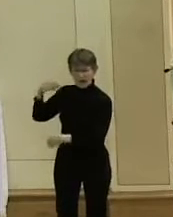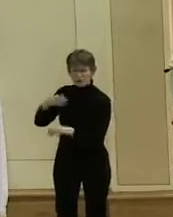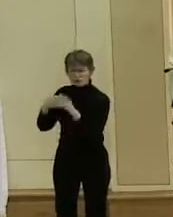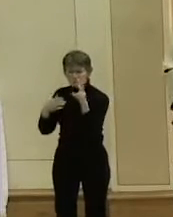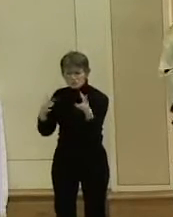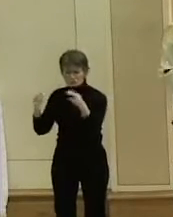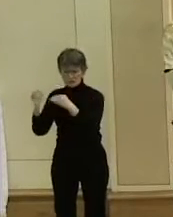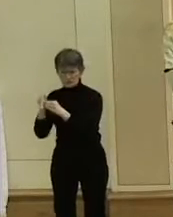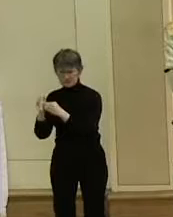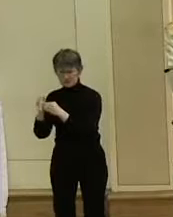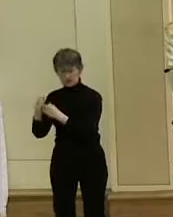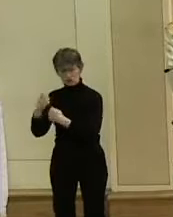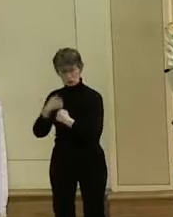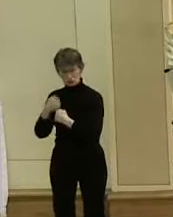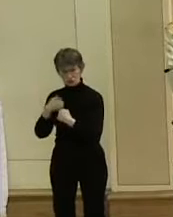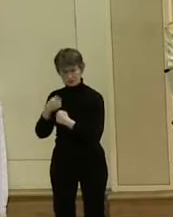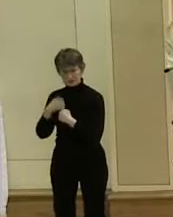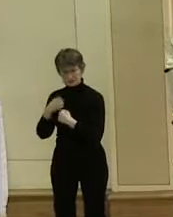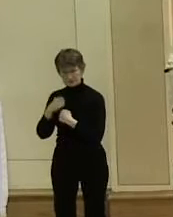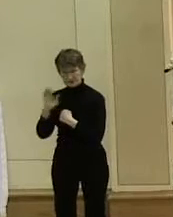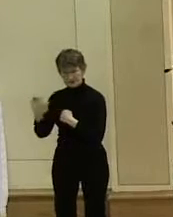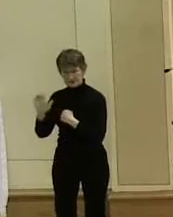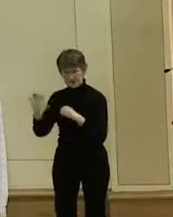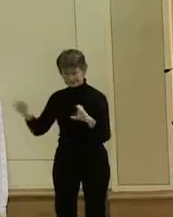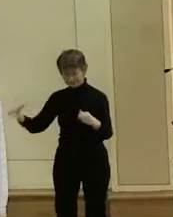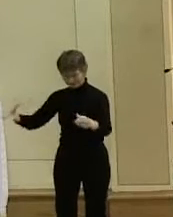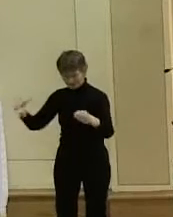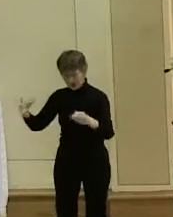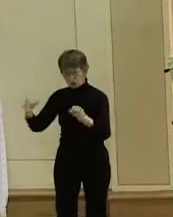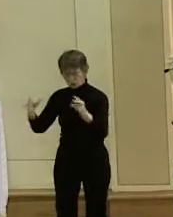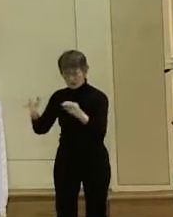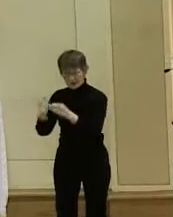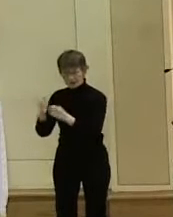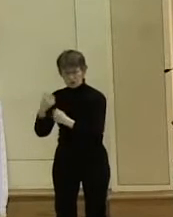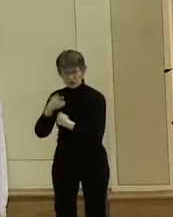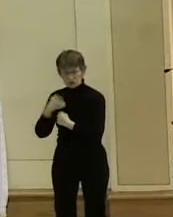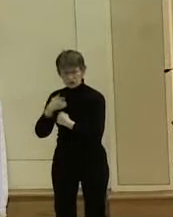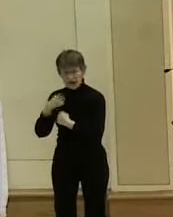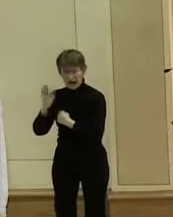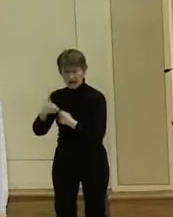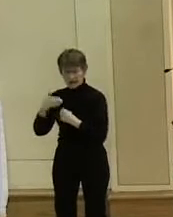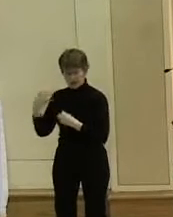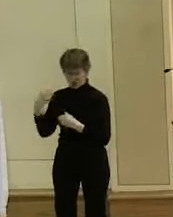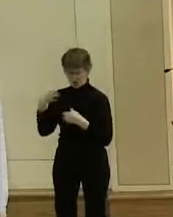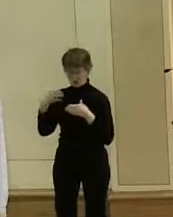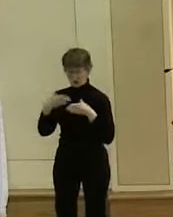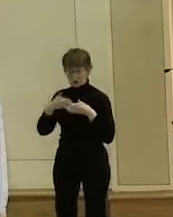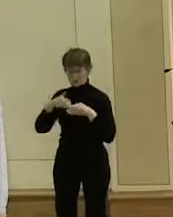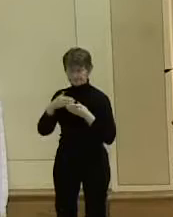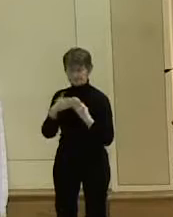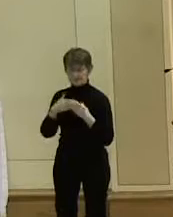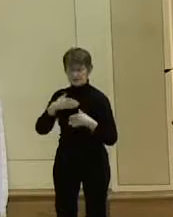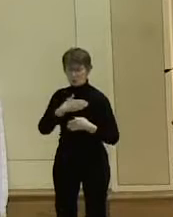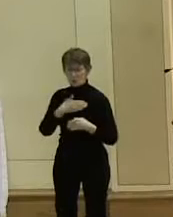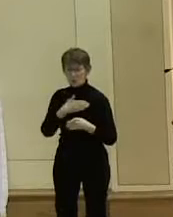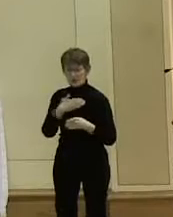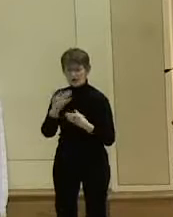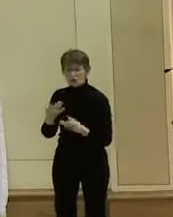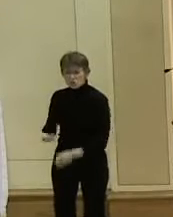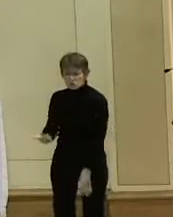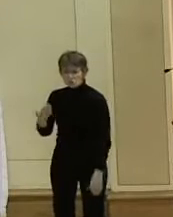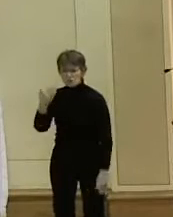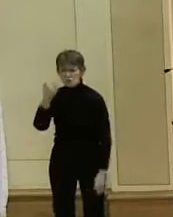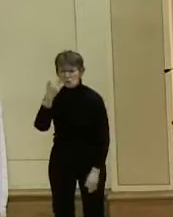didn't know my name unless they looked at my name badge. And they only had 20-some people to look after. He